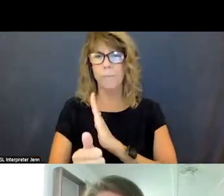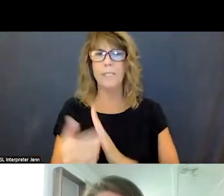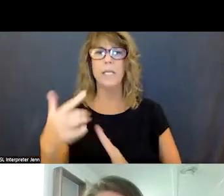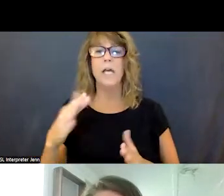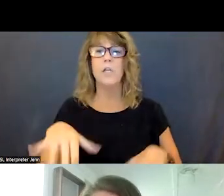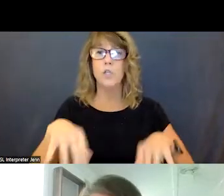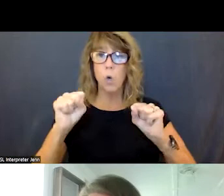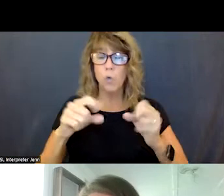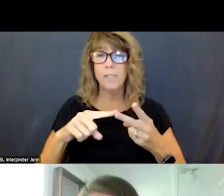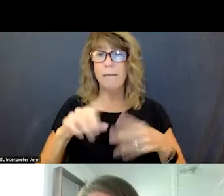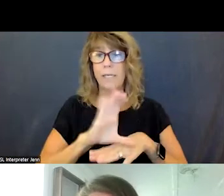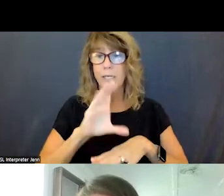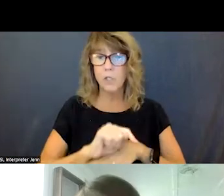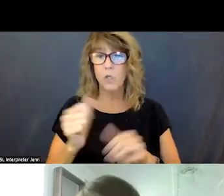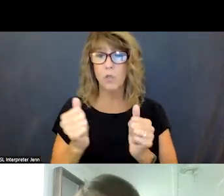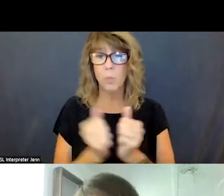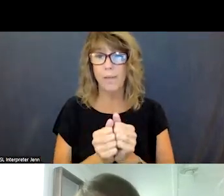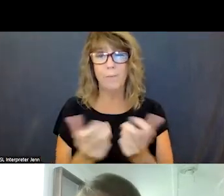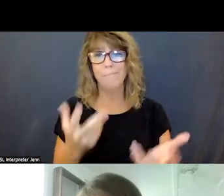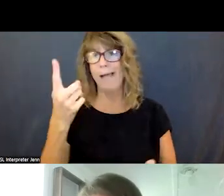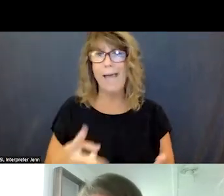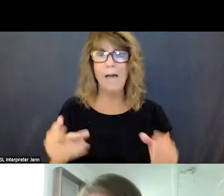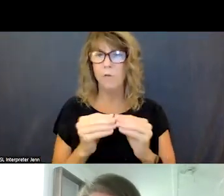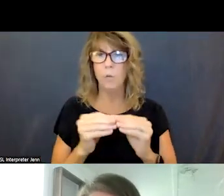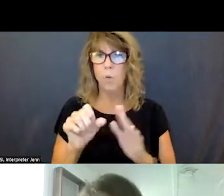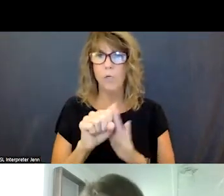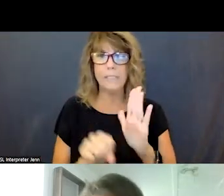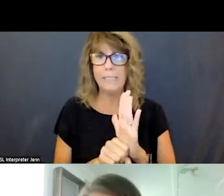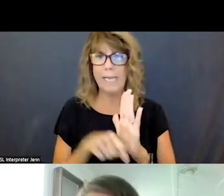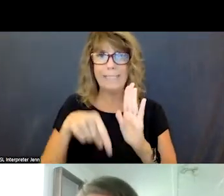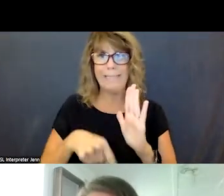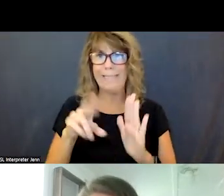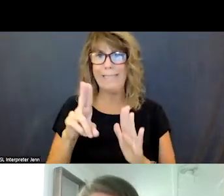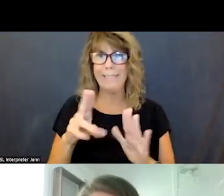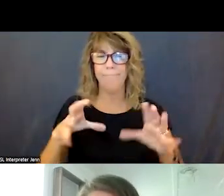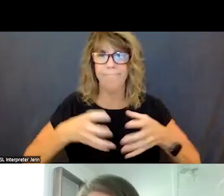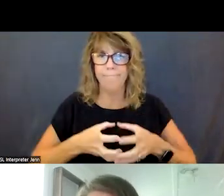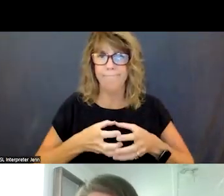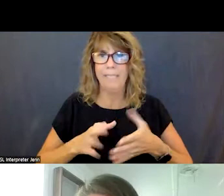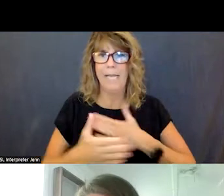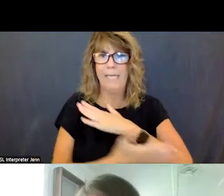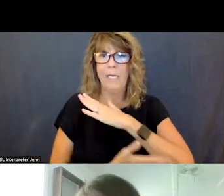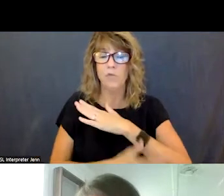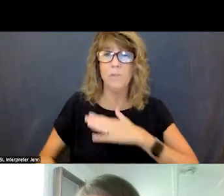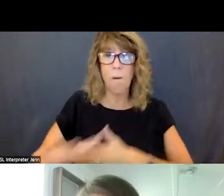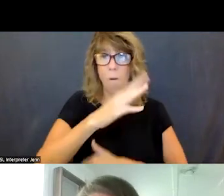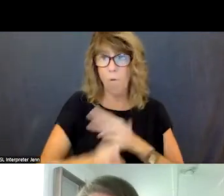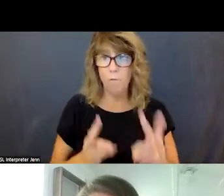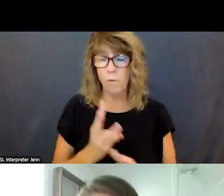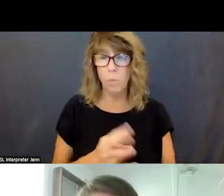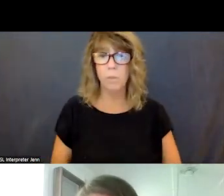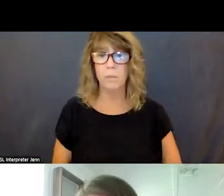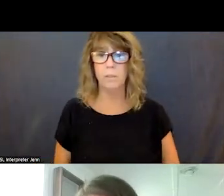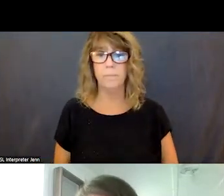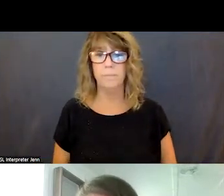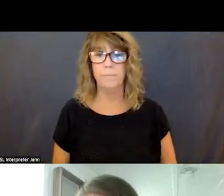with half or more states in this union, and countries all over the world